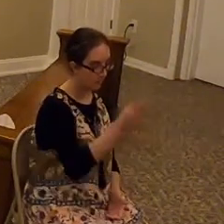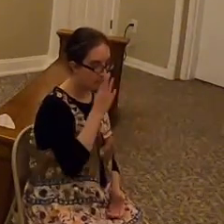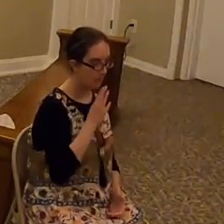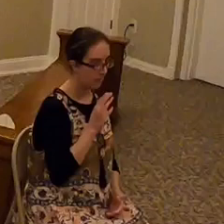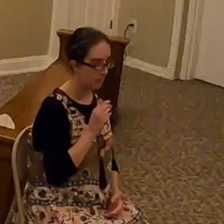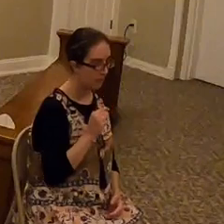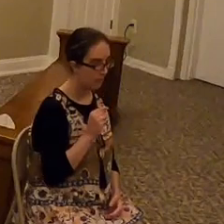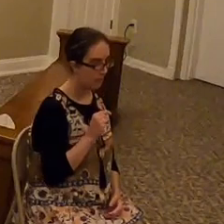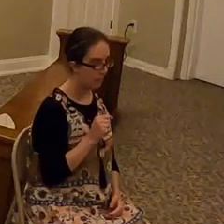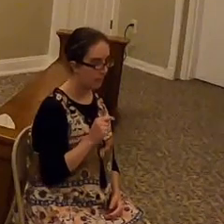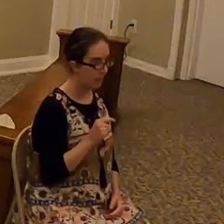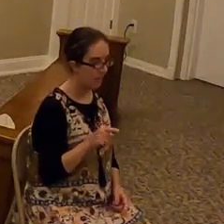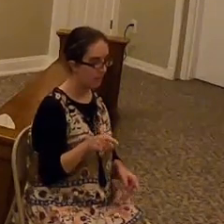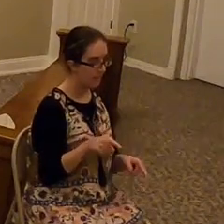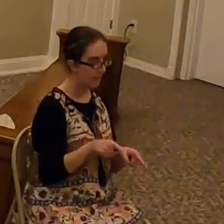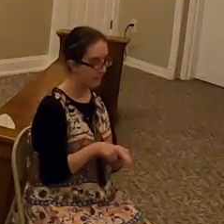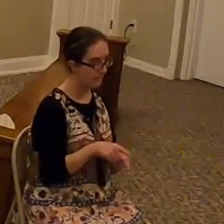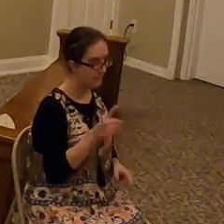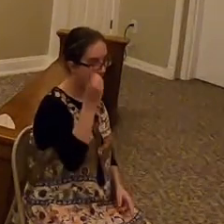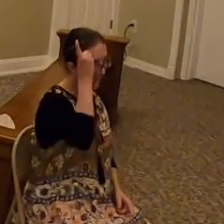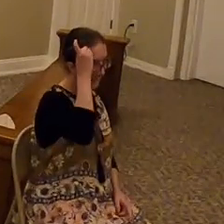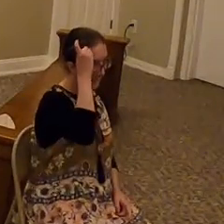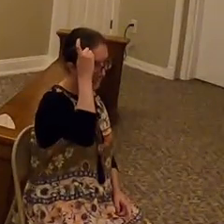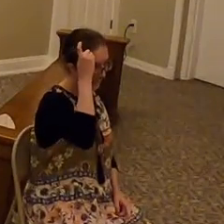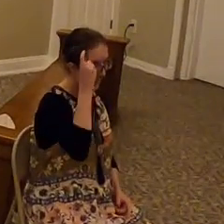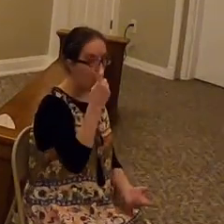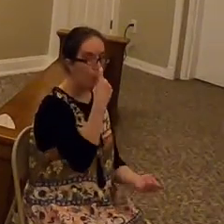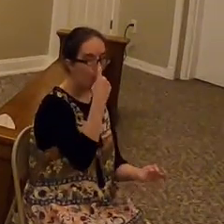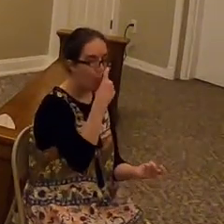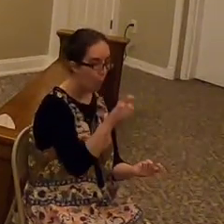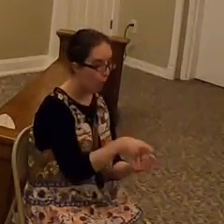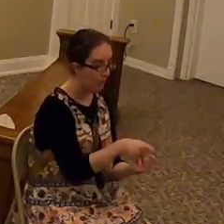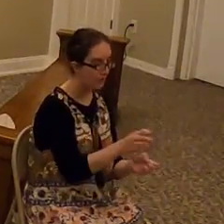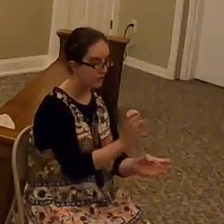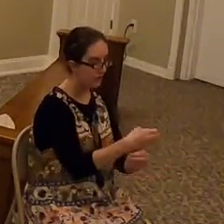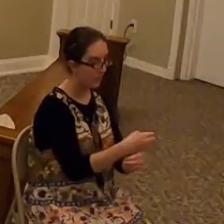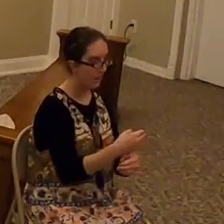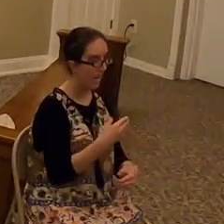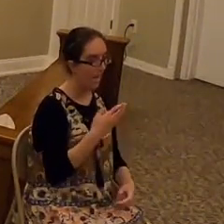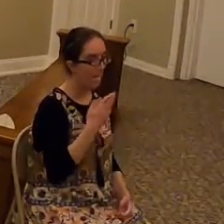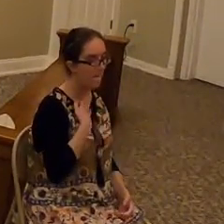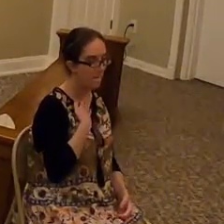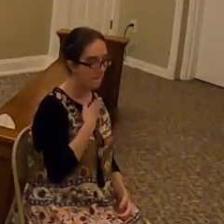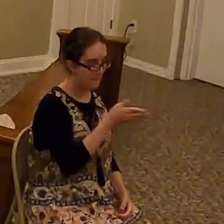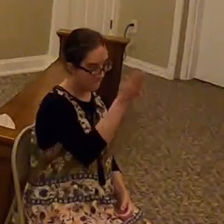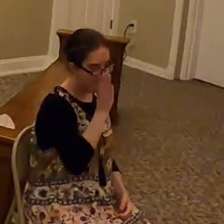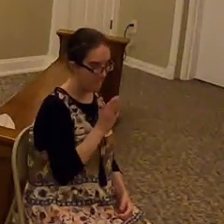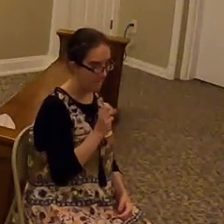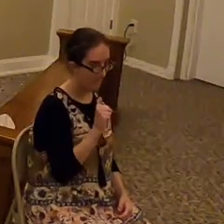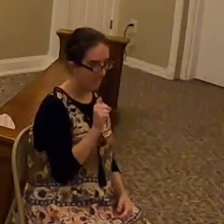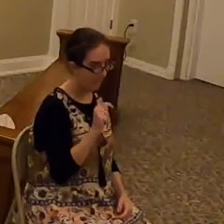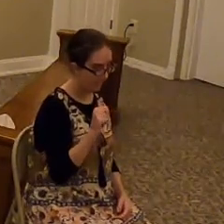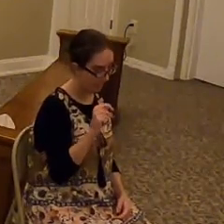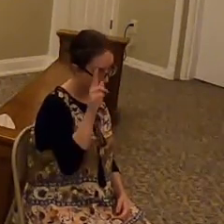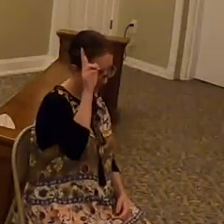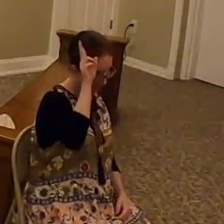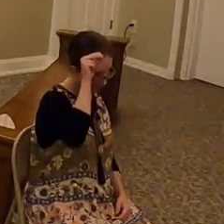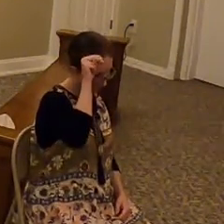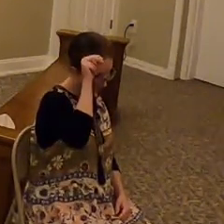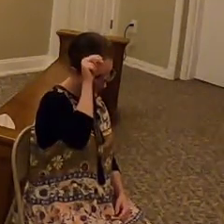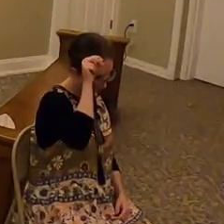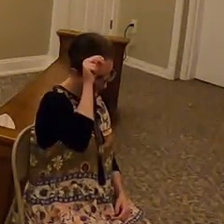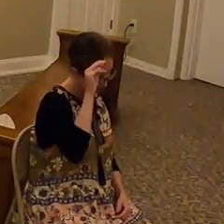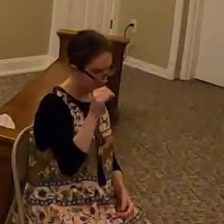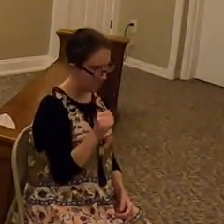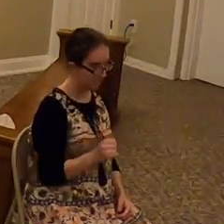God considers it as demonic as witchcraft. My God. And stubbornness is as iniquity